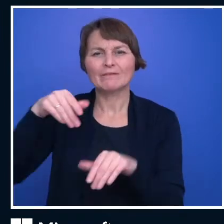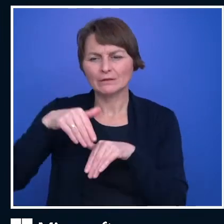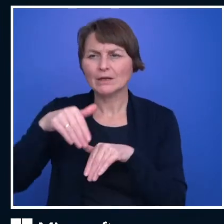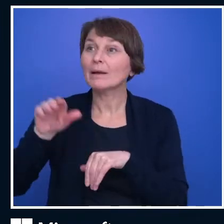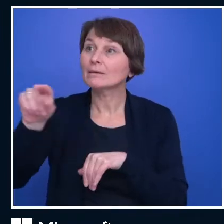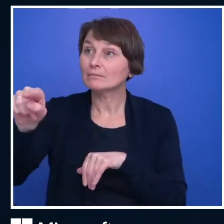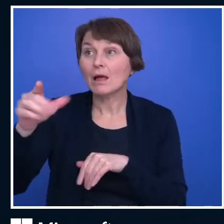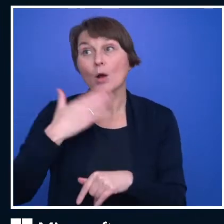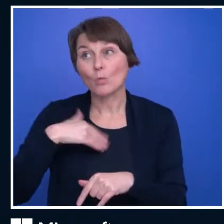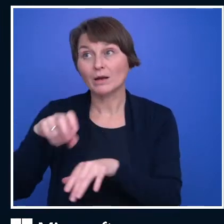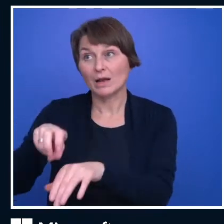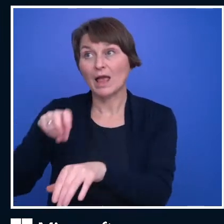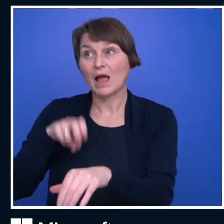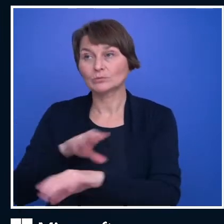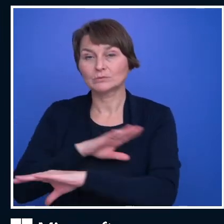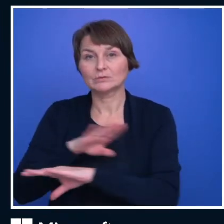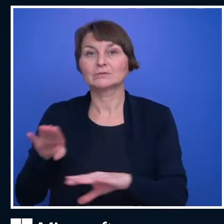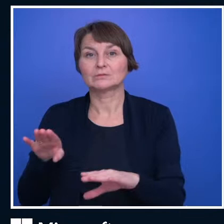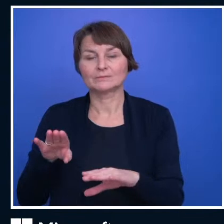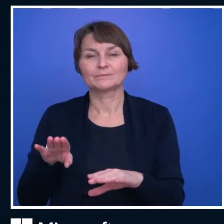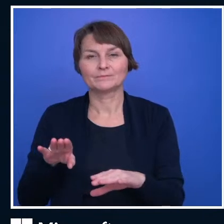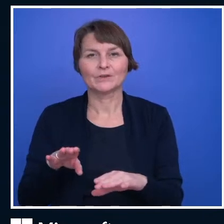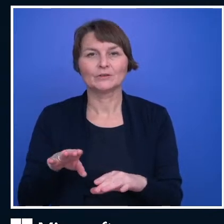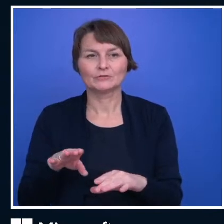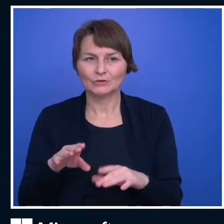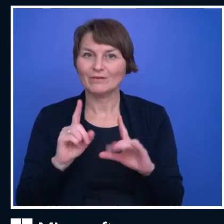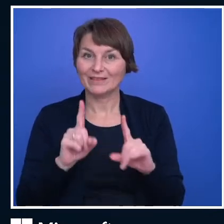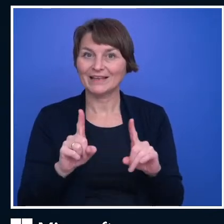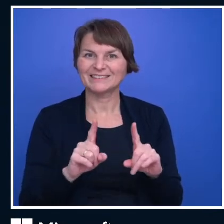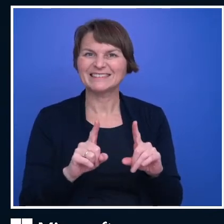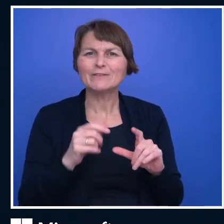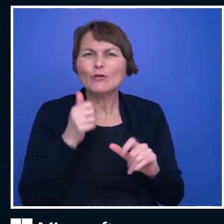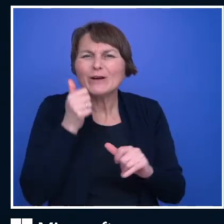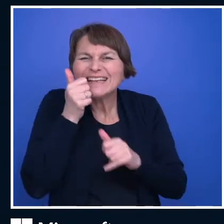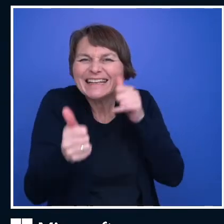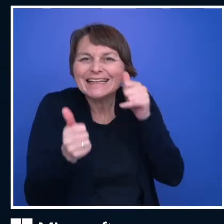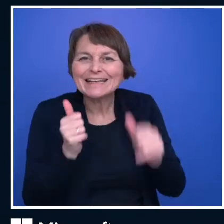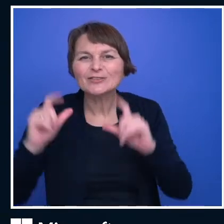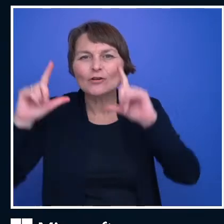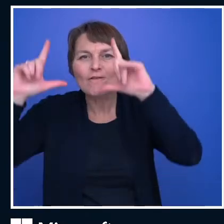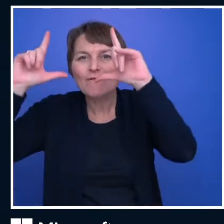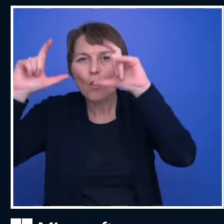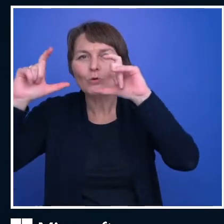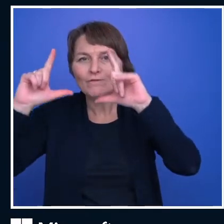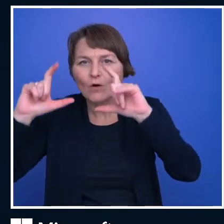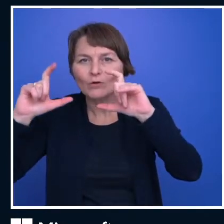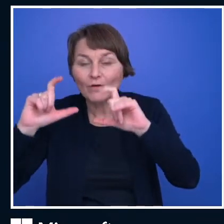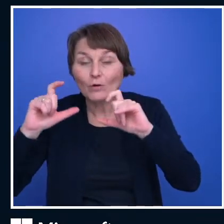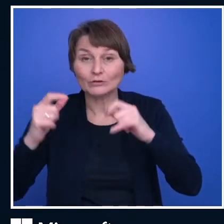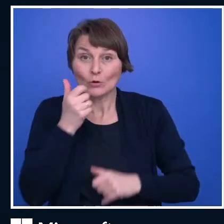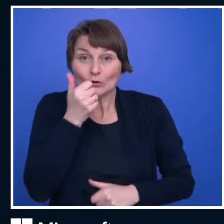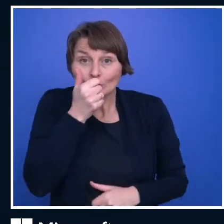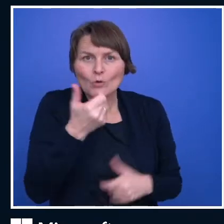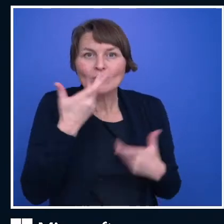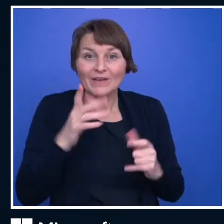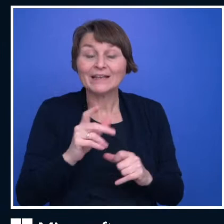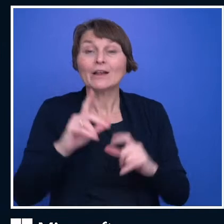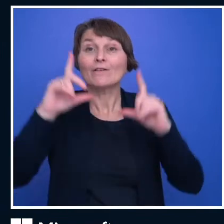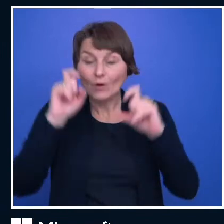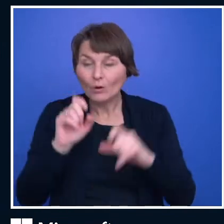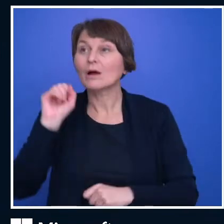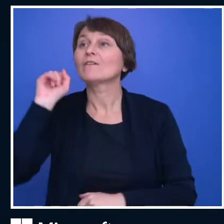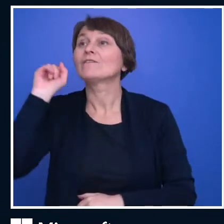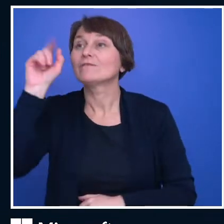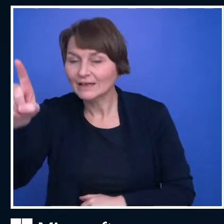opt out. Now, this is per photo. Can you imagine tracking every single photo that you have put on social media and